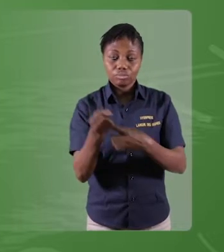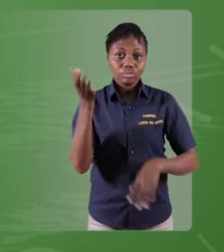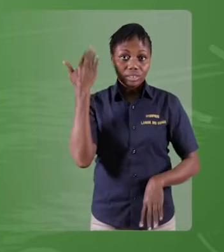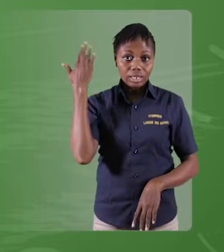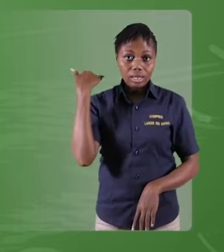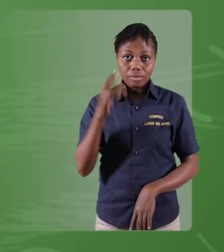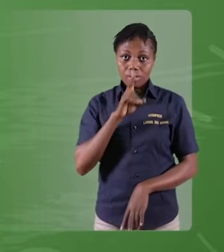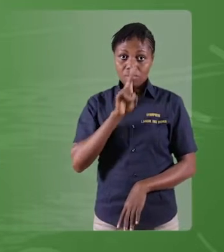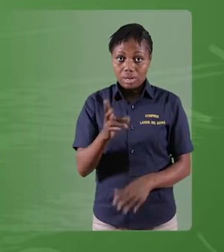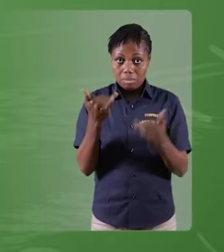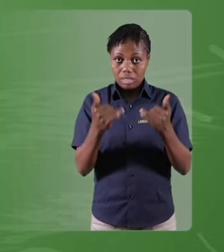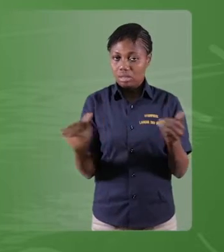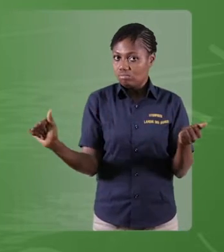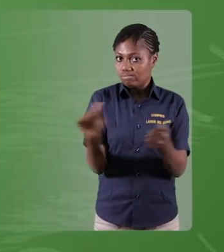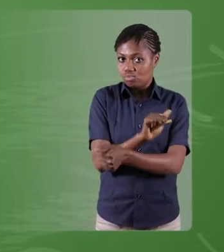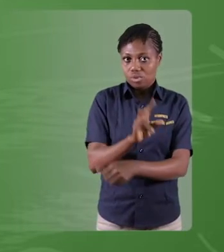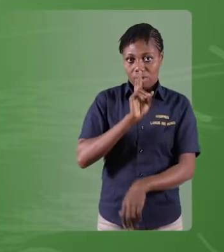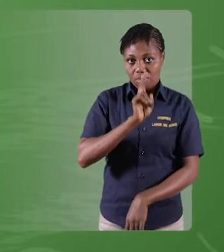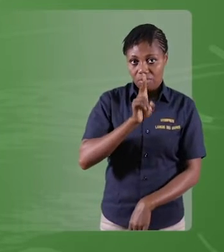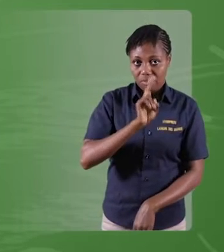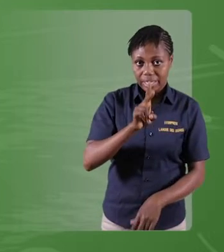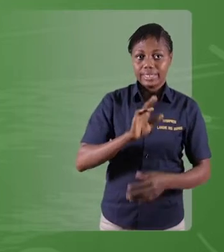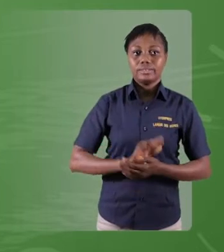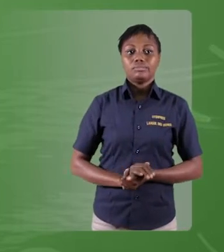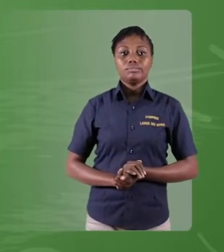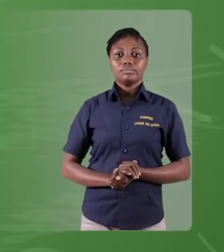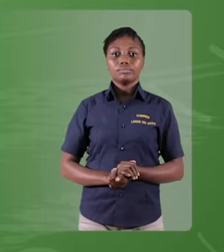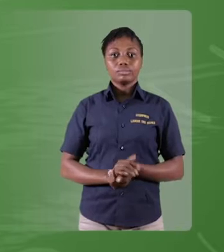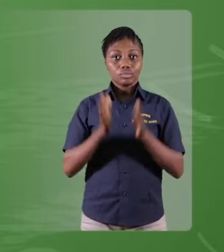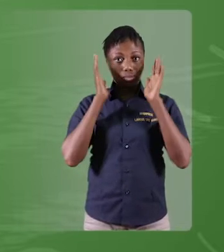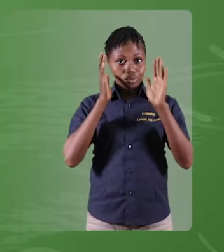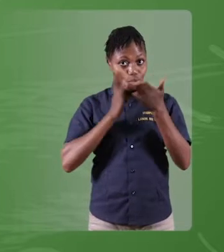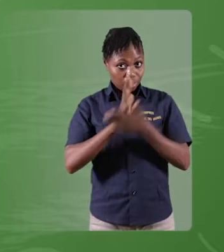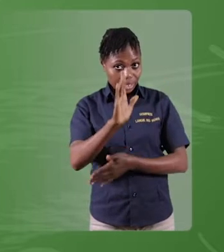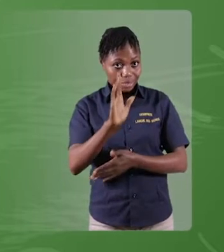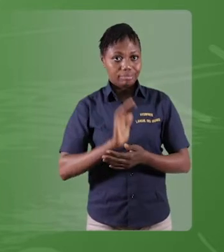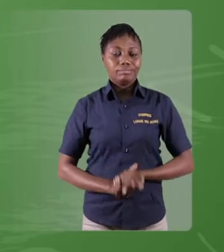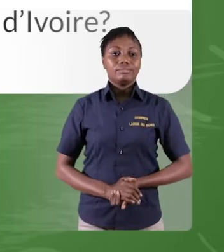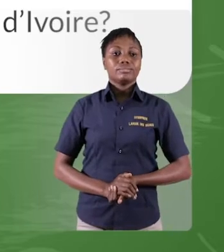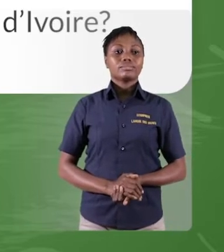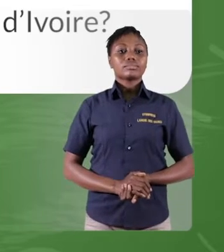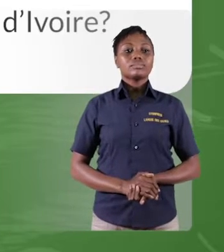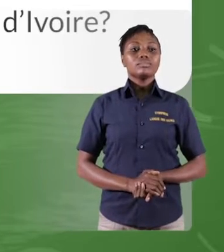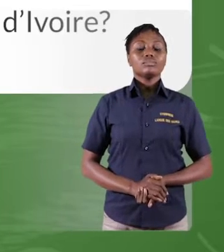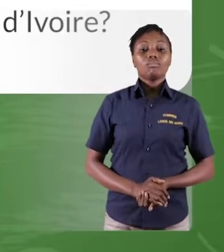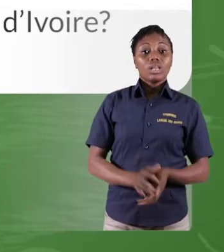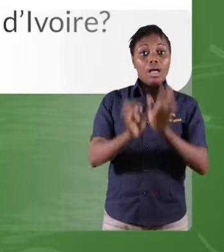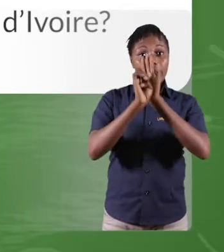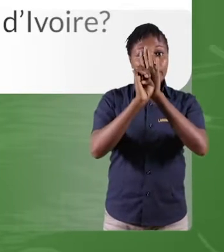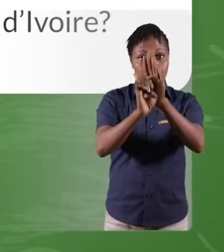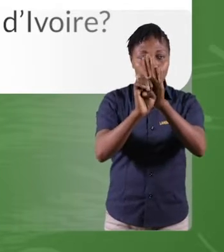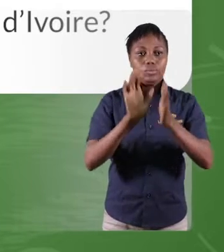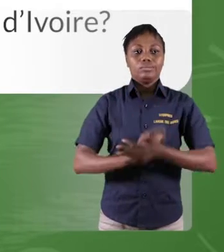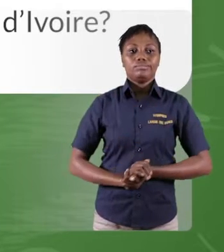is not today. Okay? So you see, used to. Very good. Here are some